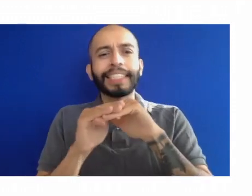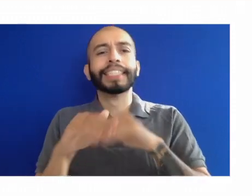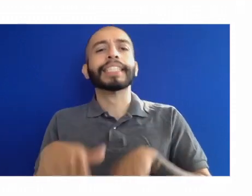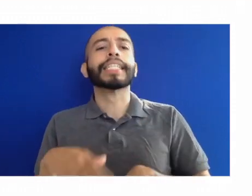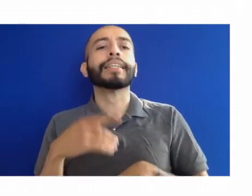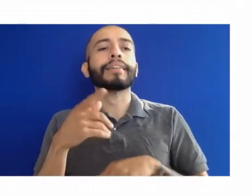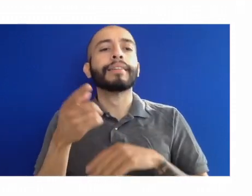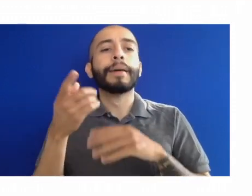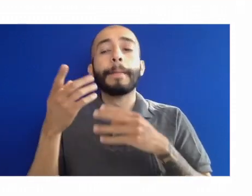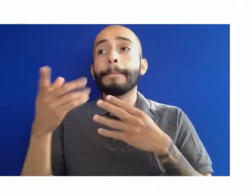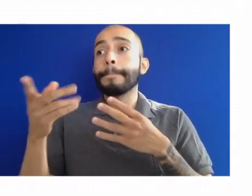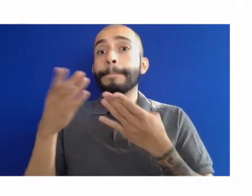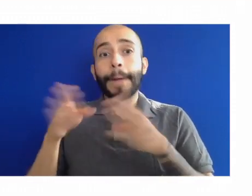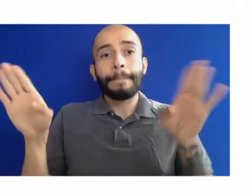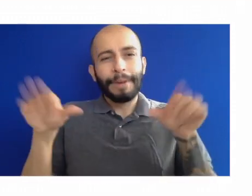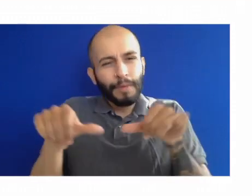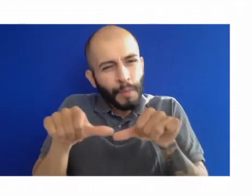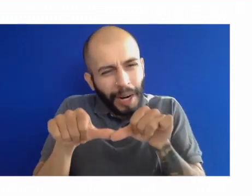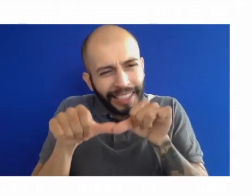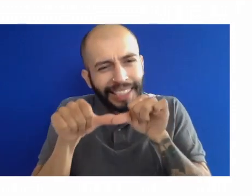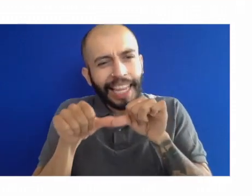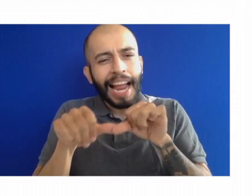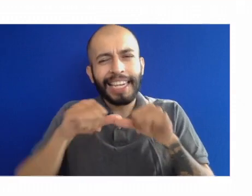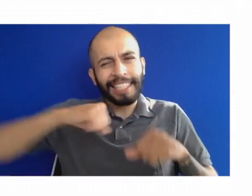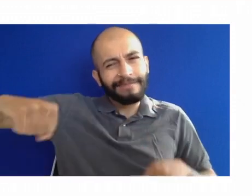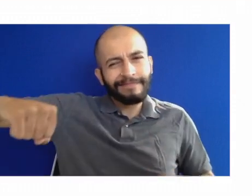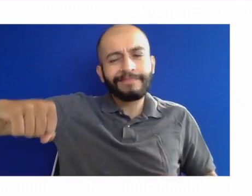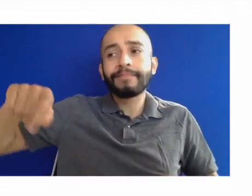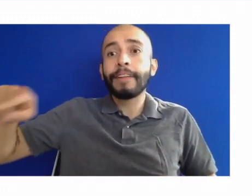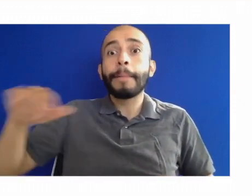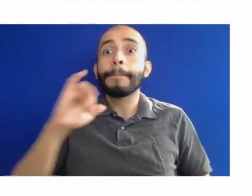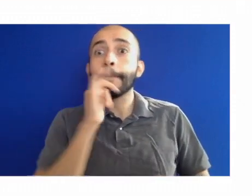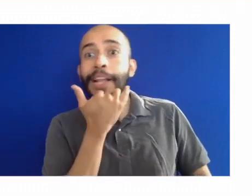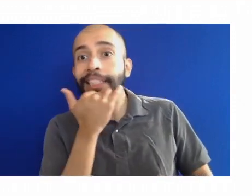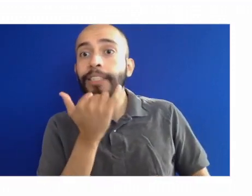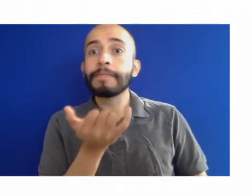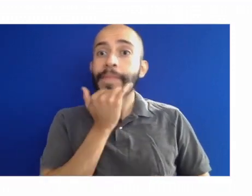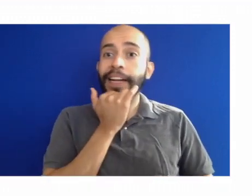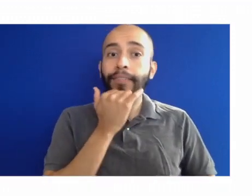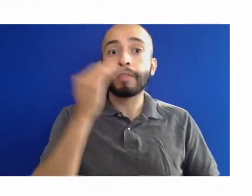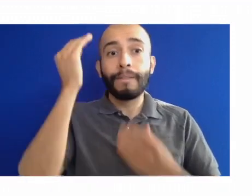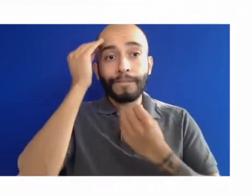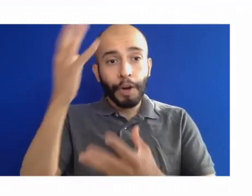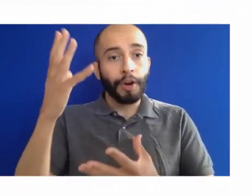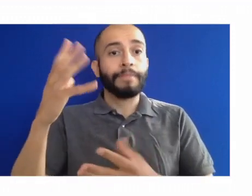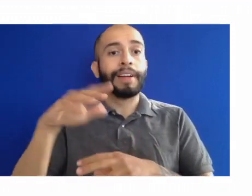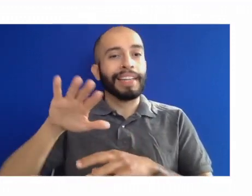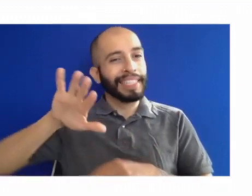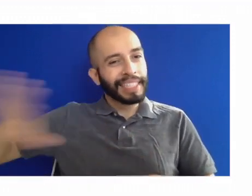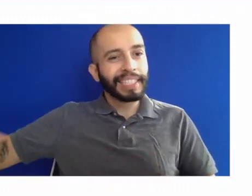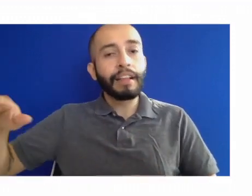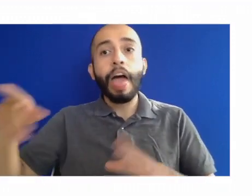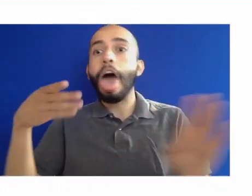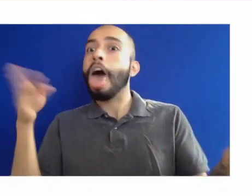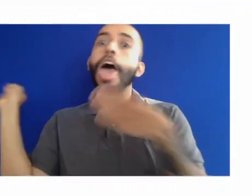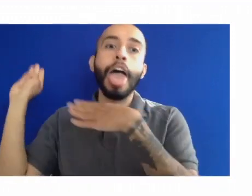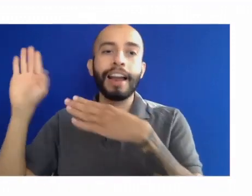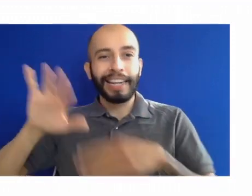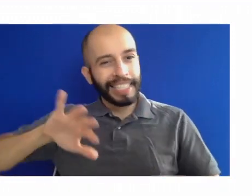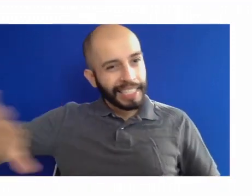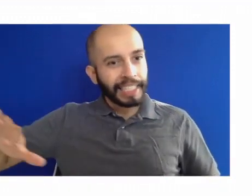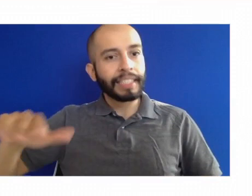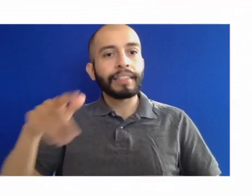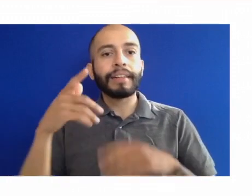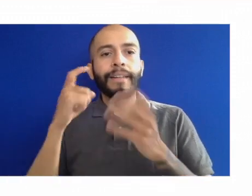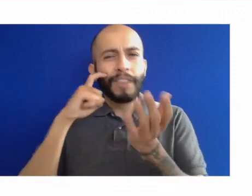false information or misleading information, they know it for what it is and they can recognize it and move on. And then also just bringing all these stakeholders